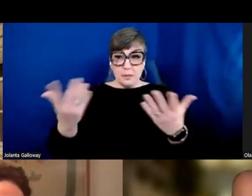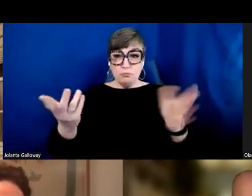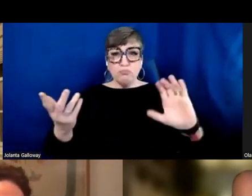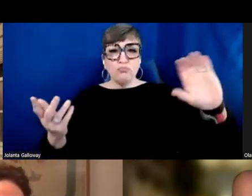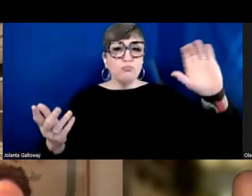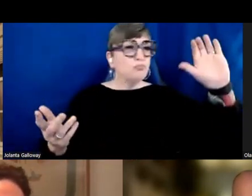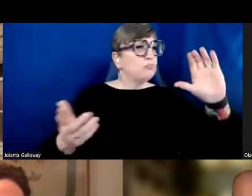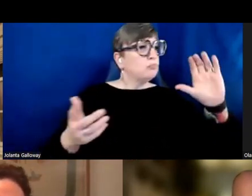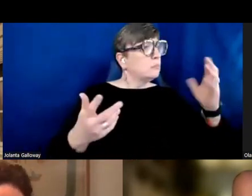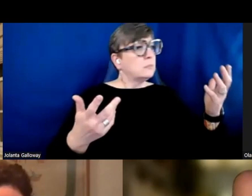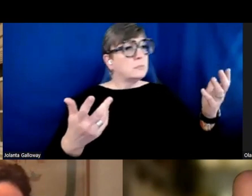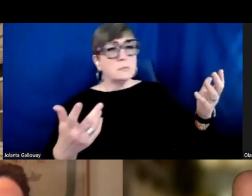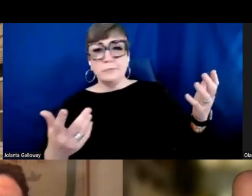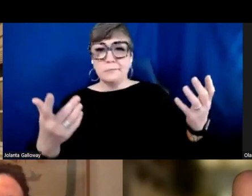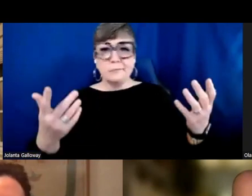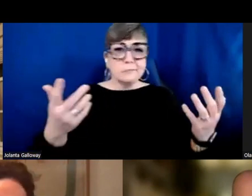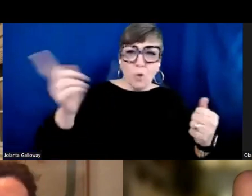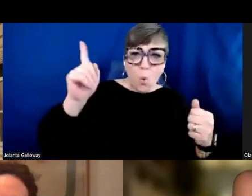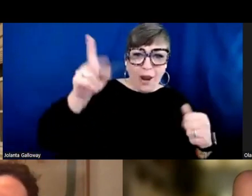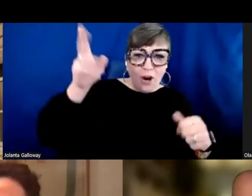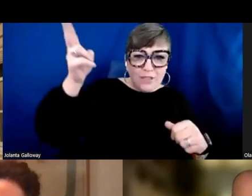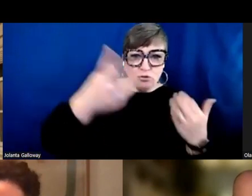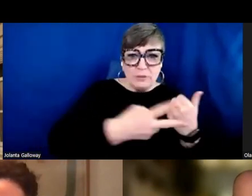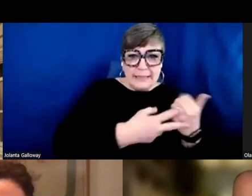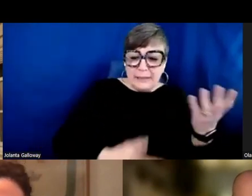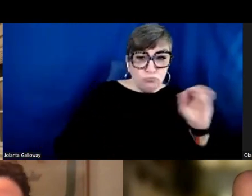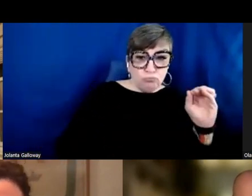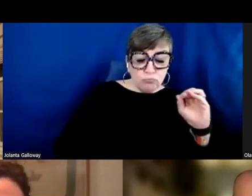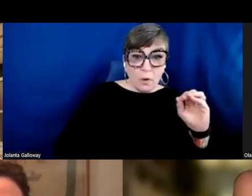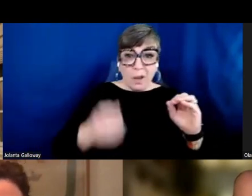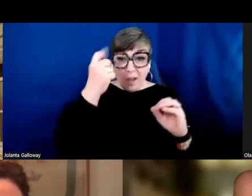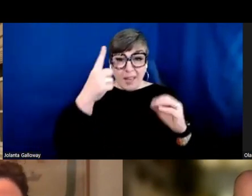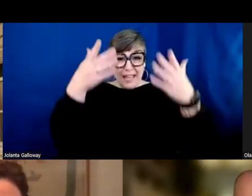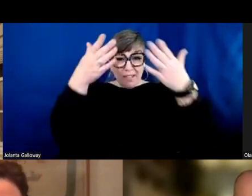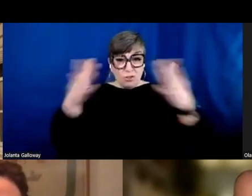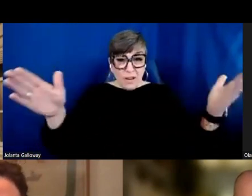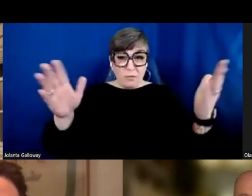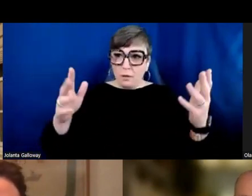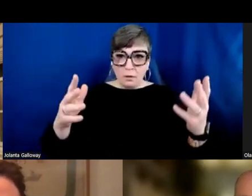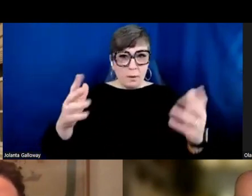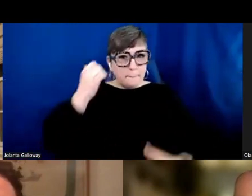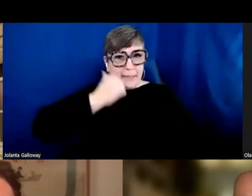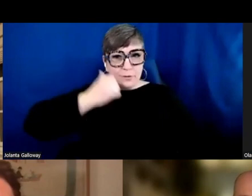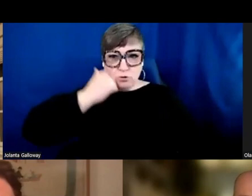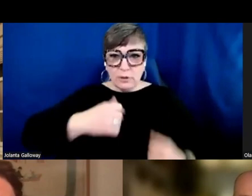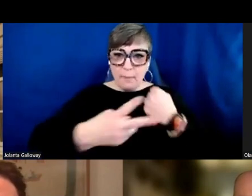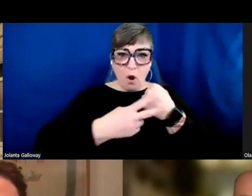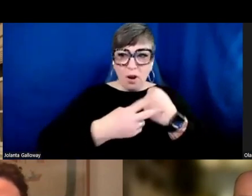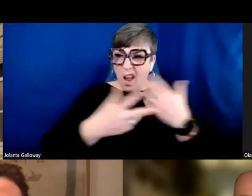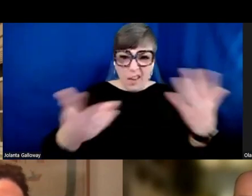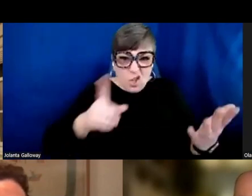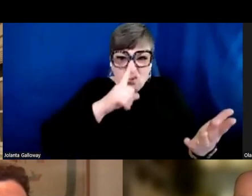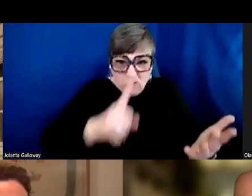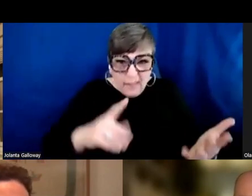in mainstream archives. But in general, there's a lot of disability in mainstream archives that people have just ignored or overlooked.